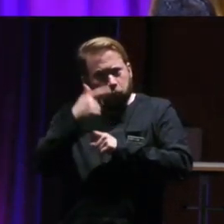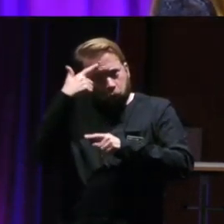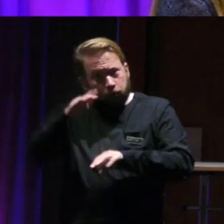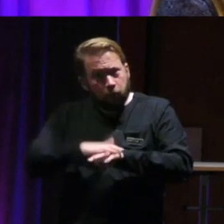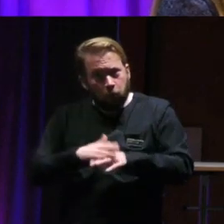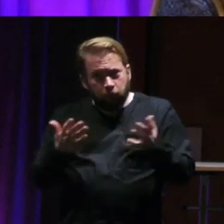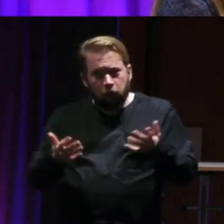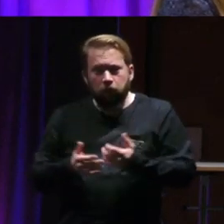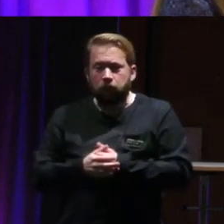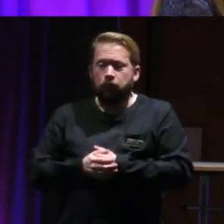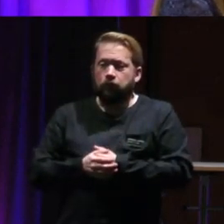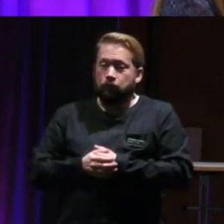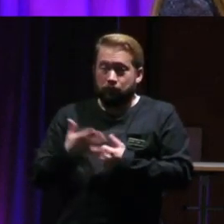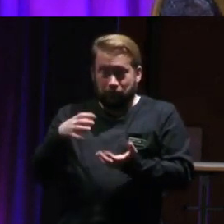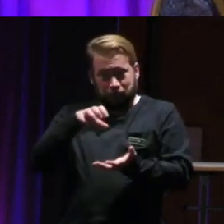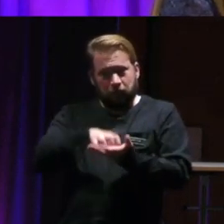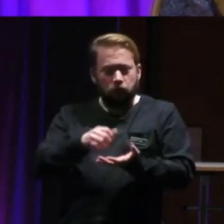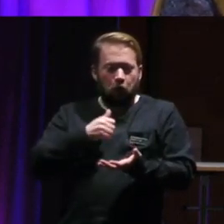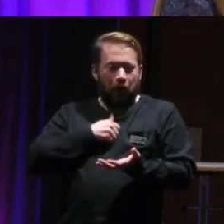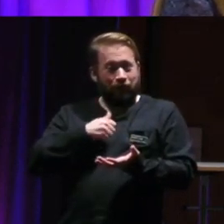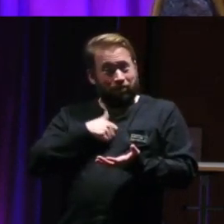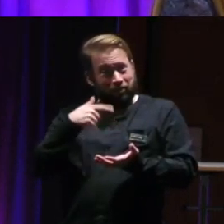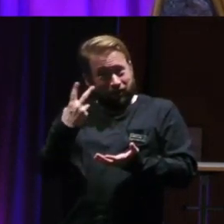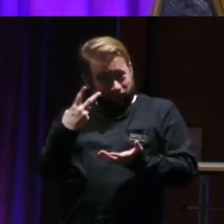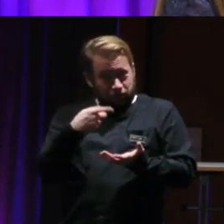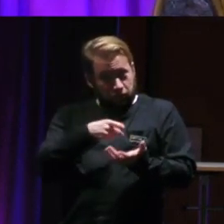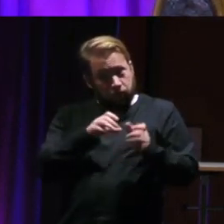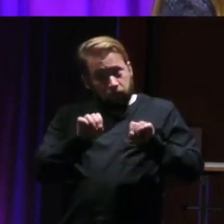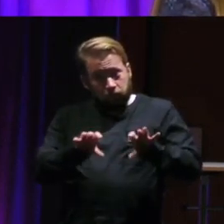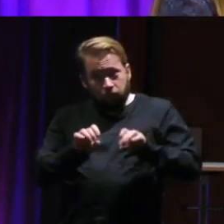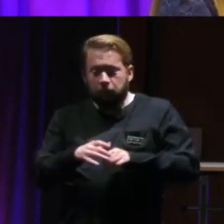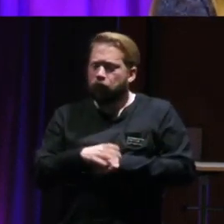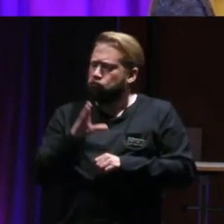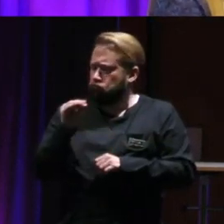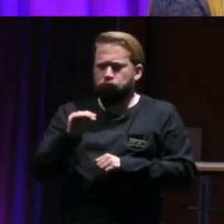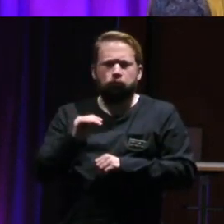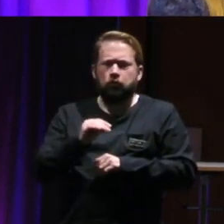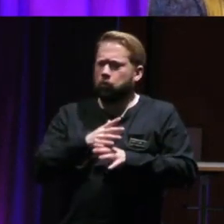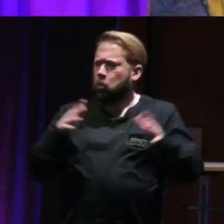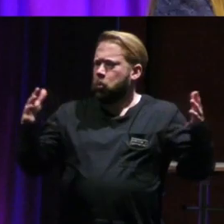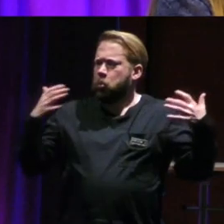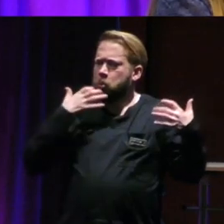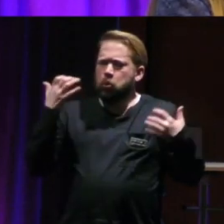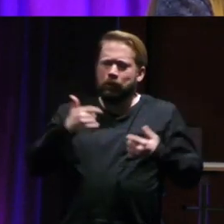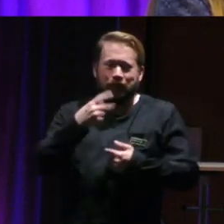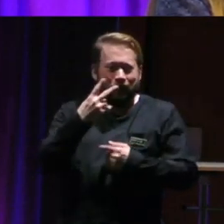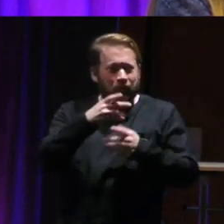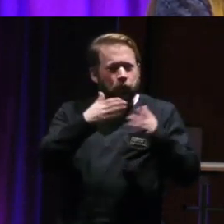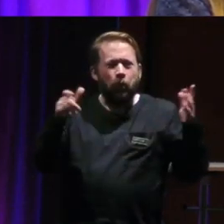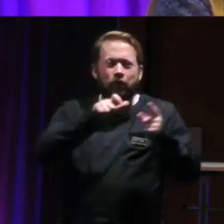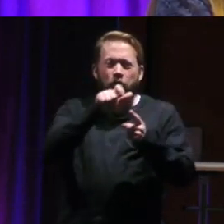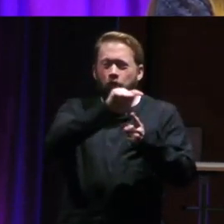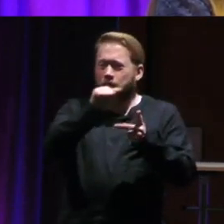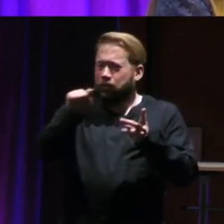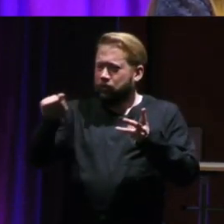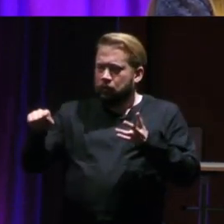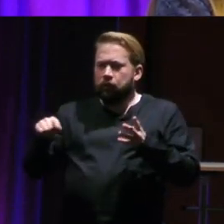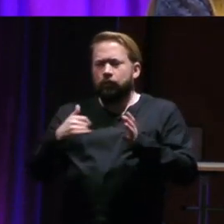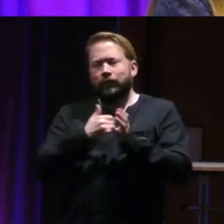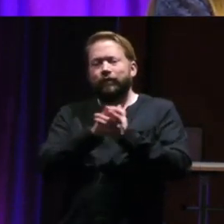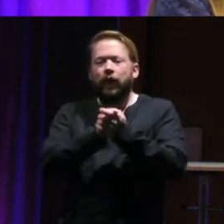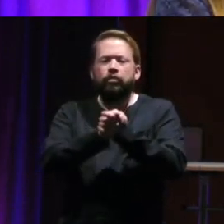the state-run television and radio, and this all is the information. All the TV channels belongs to friends of Putin and controlled